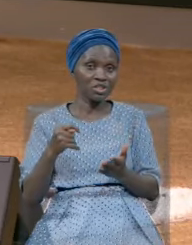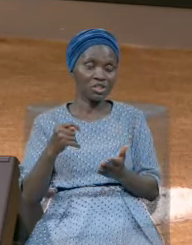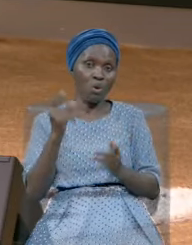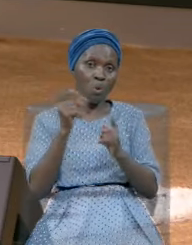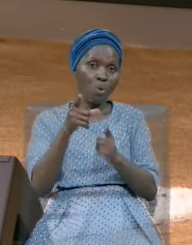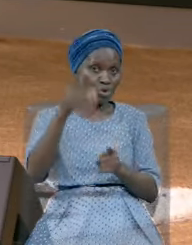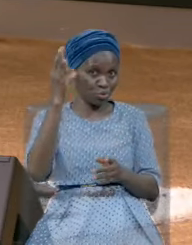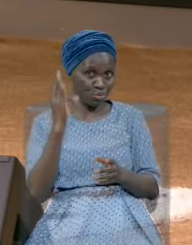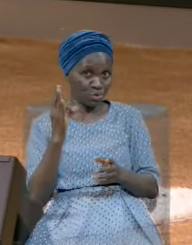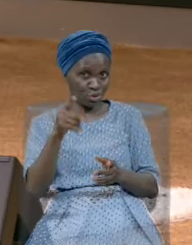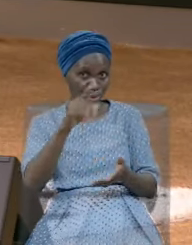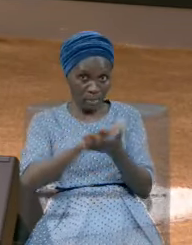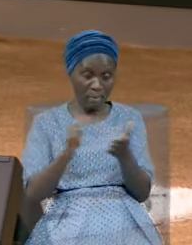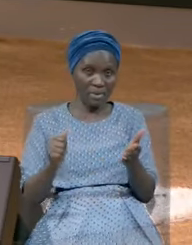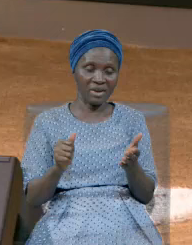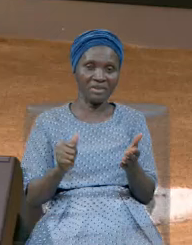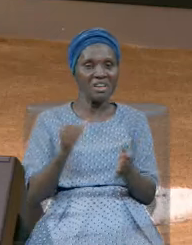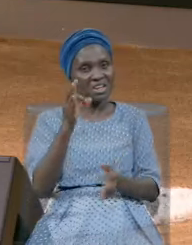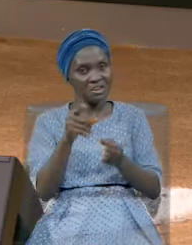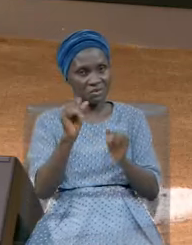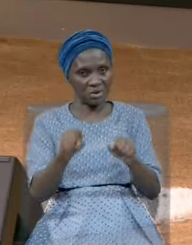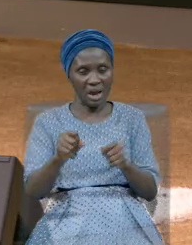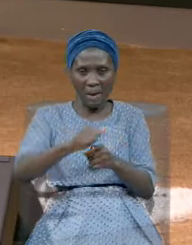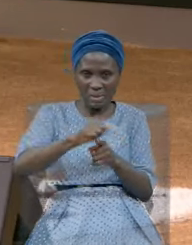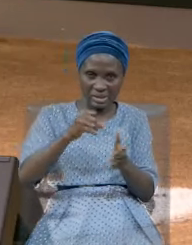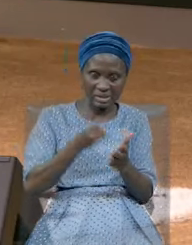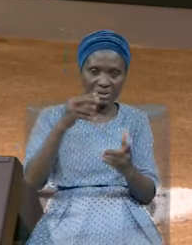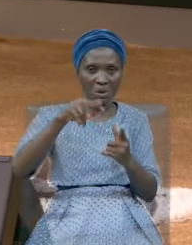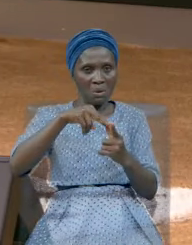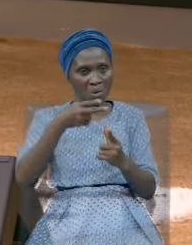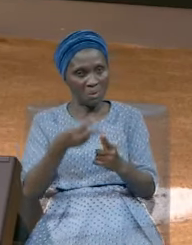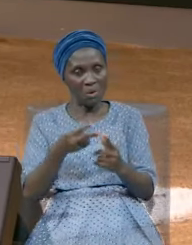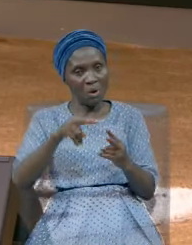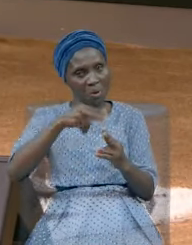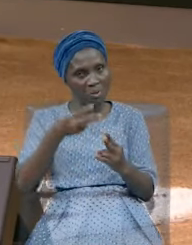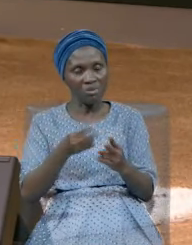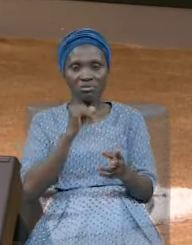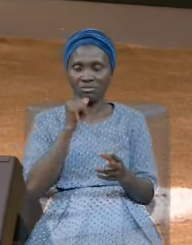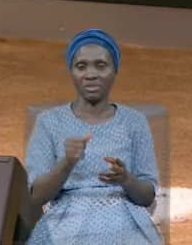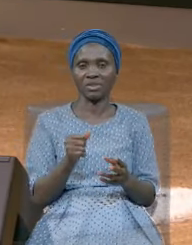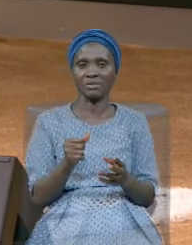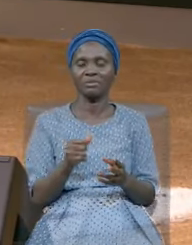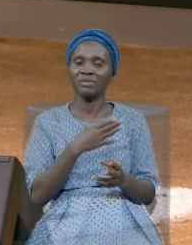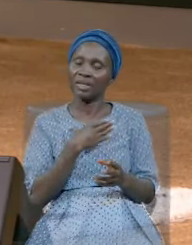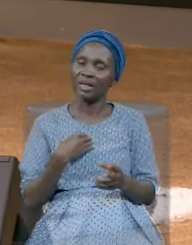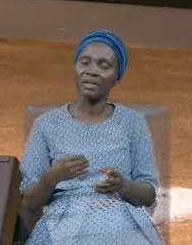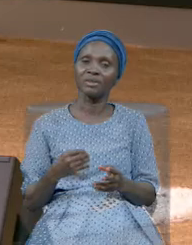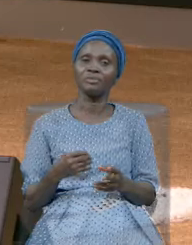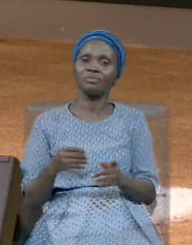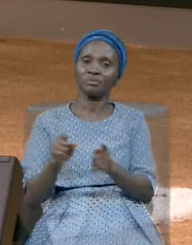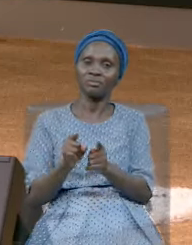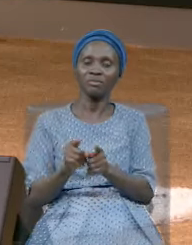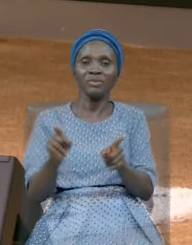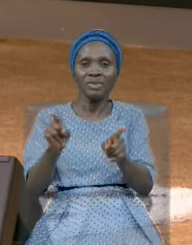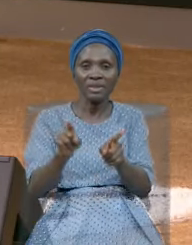when you remain the husband, like Job remained the husband of his